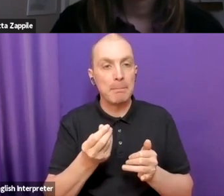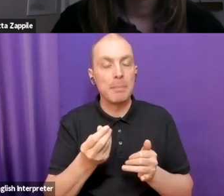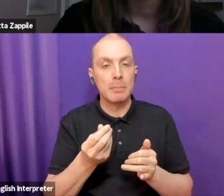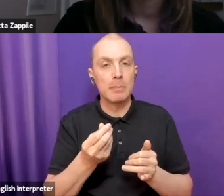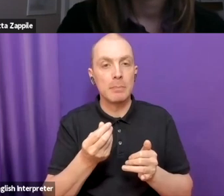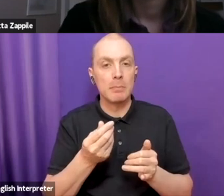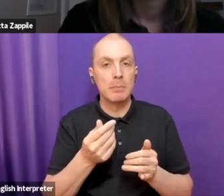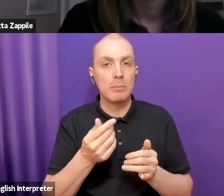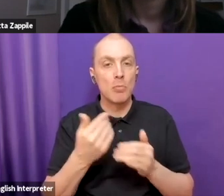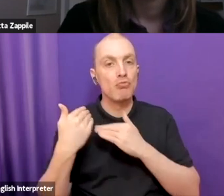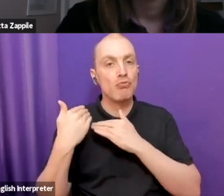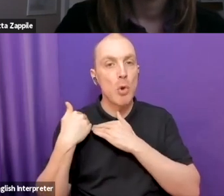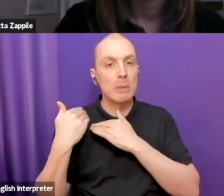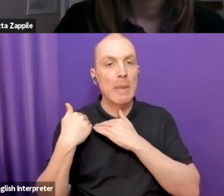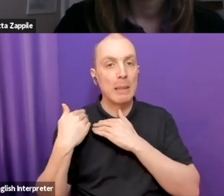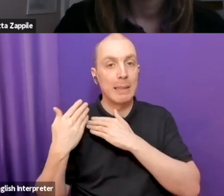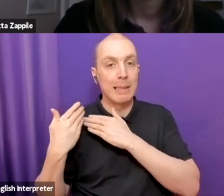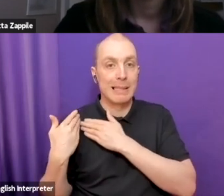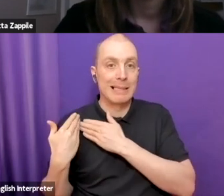that situation?